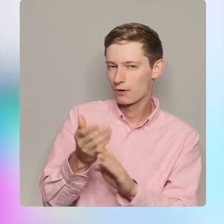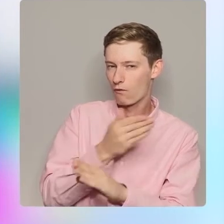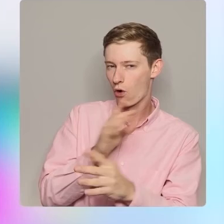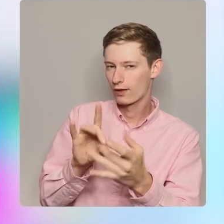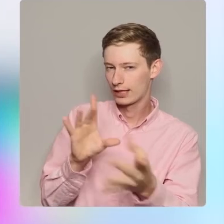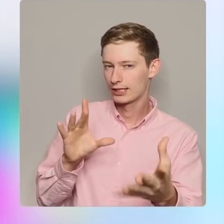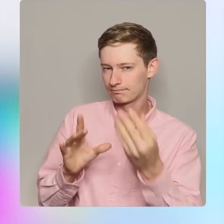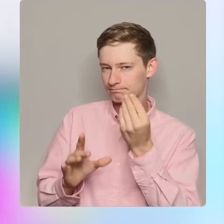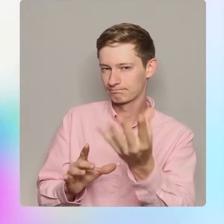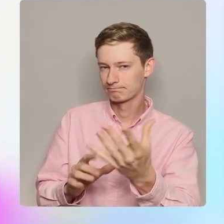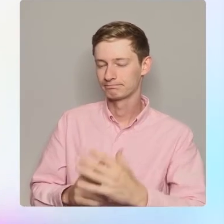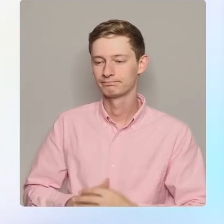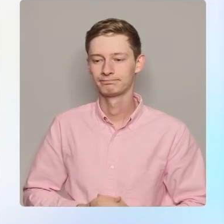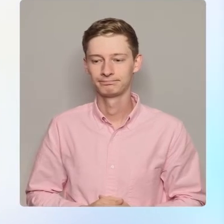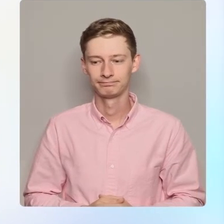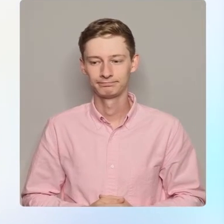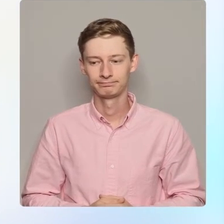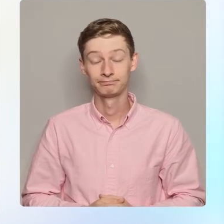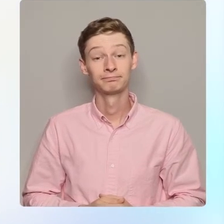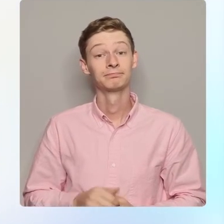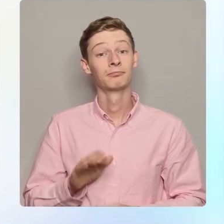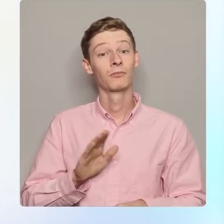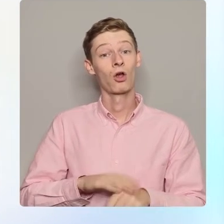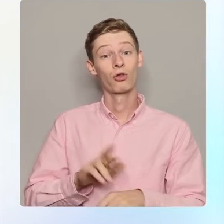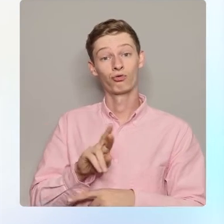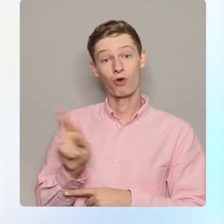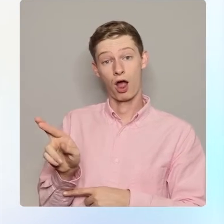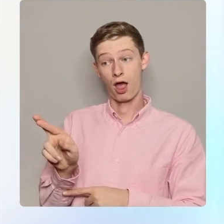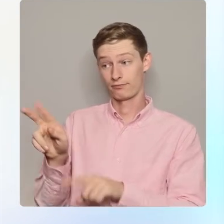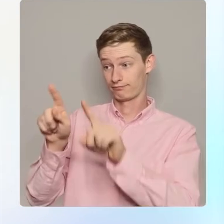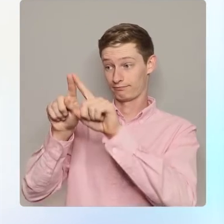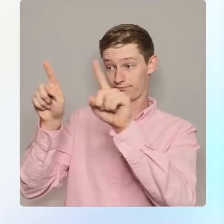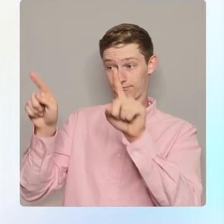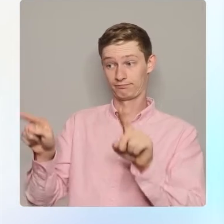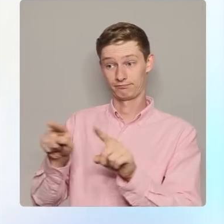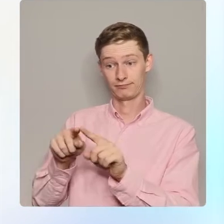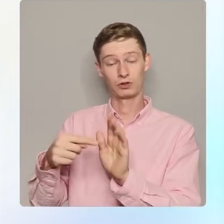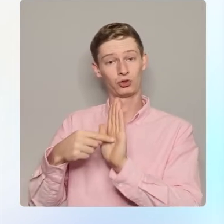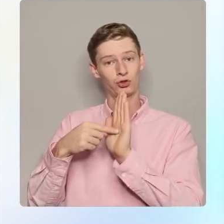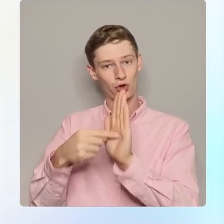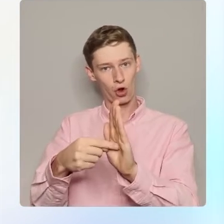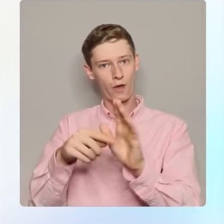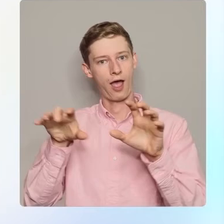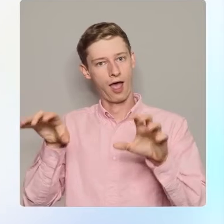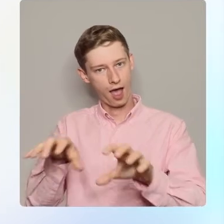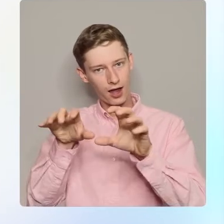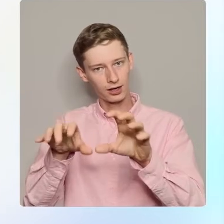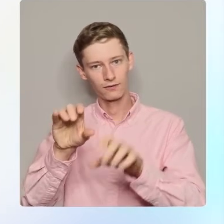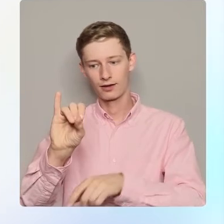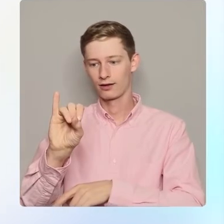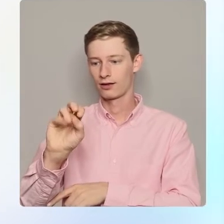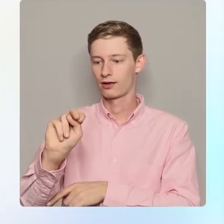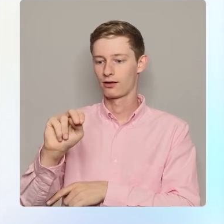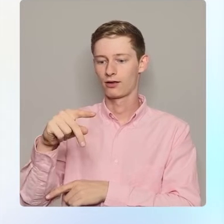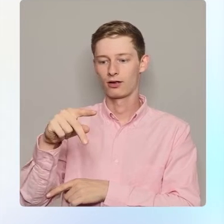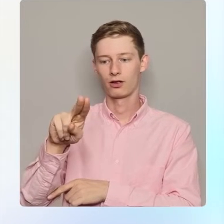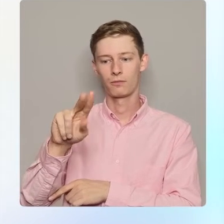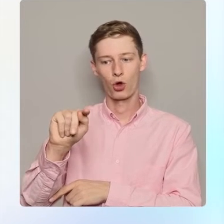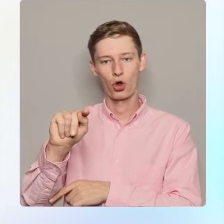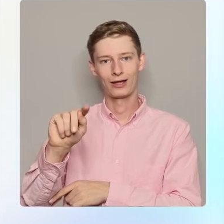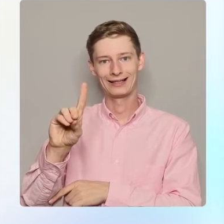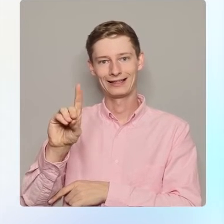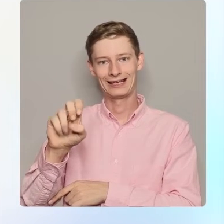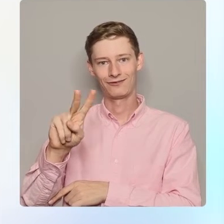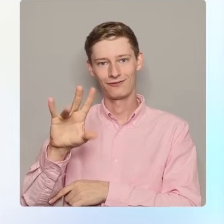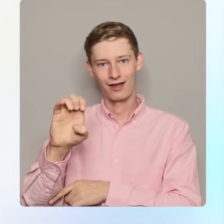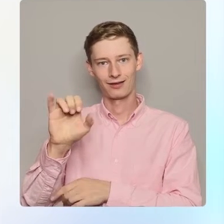each device. Here is a demo of Meta XR Simulator with input simulation. This